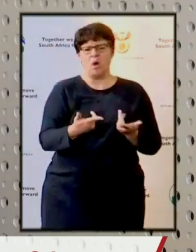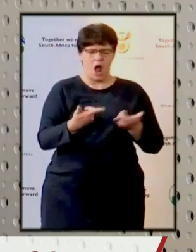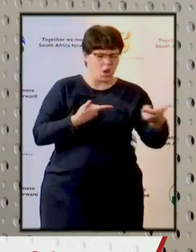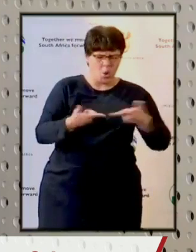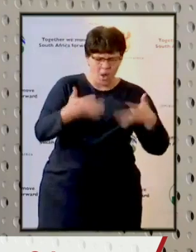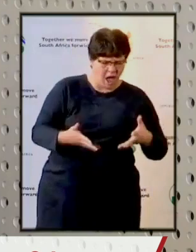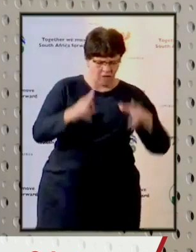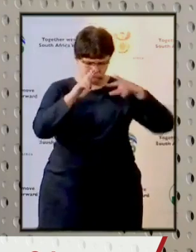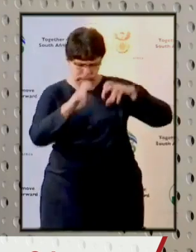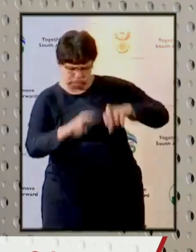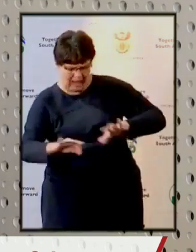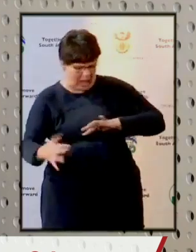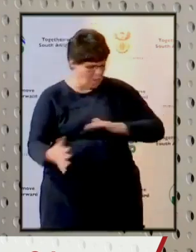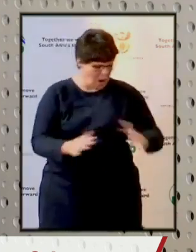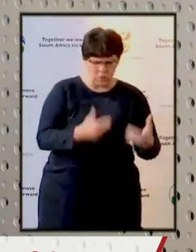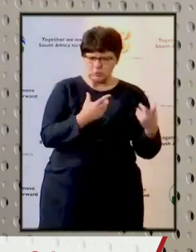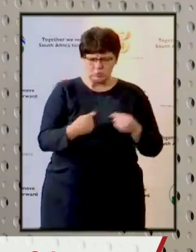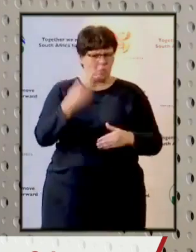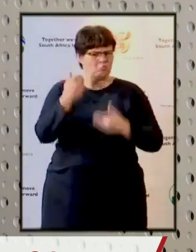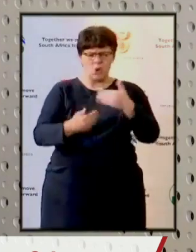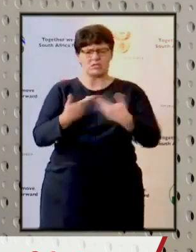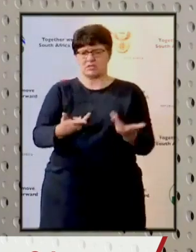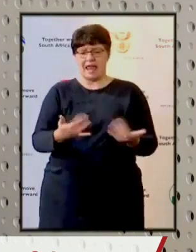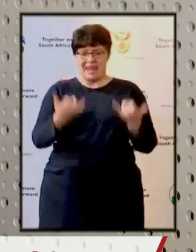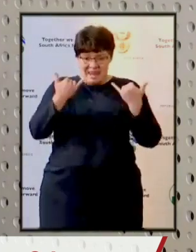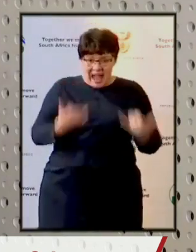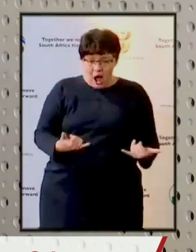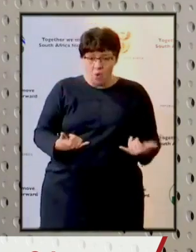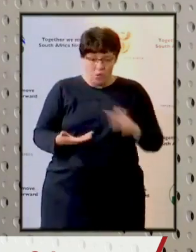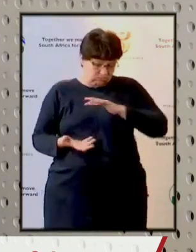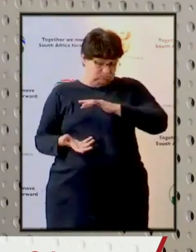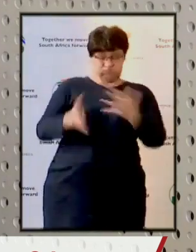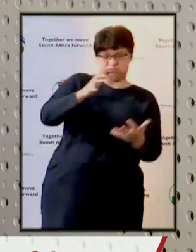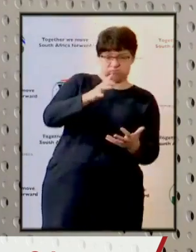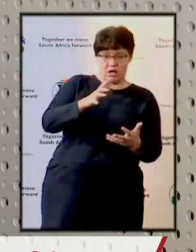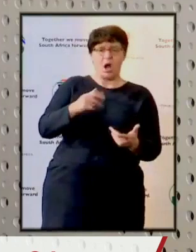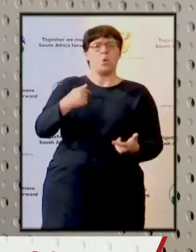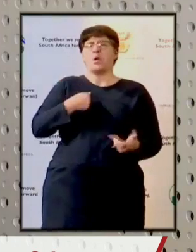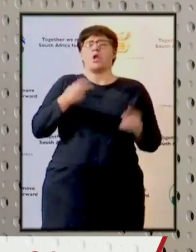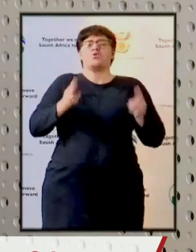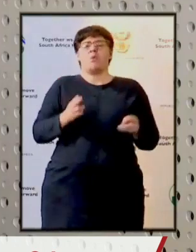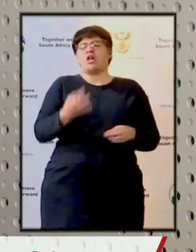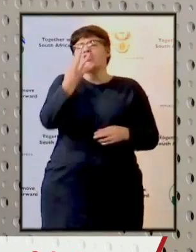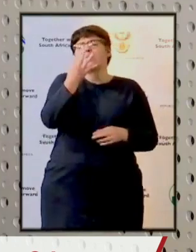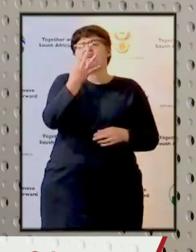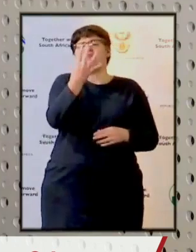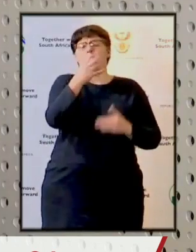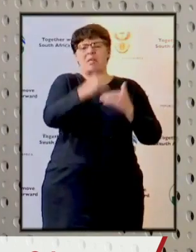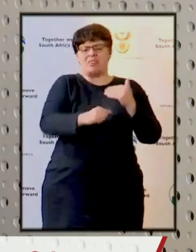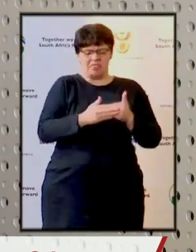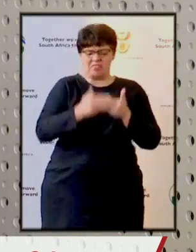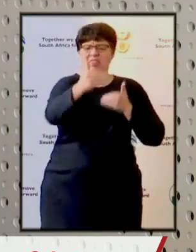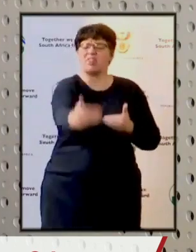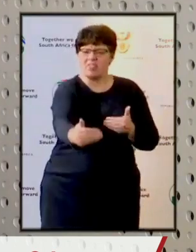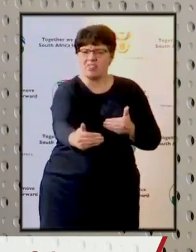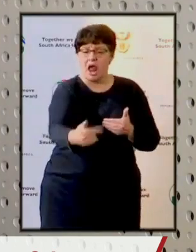go through them. They go through many processes. Here we have to do what is typically done in 3-4 months' time.